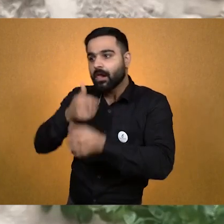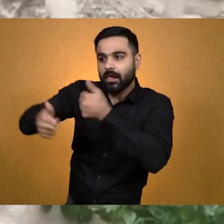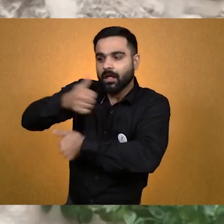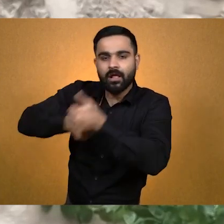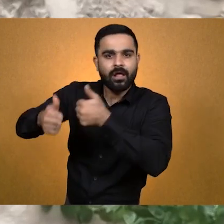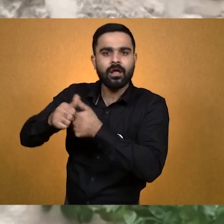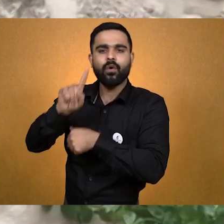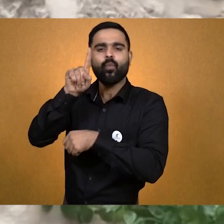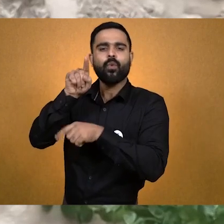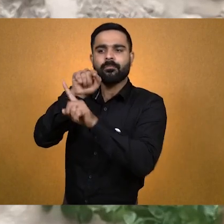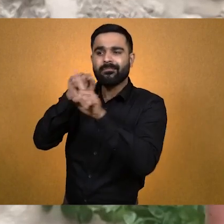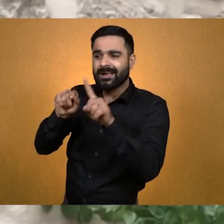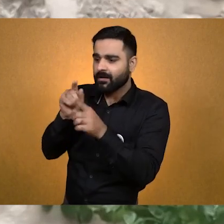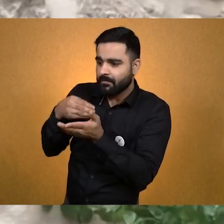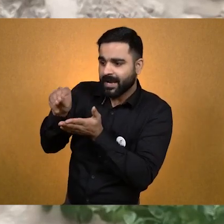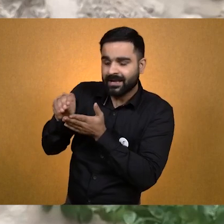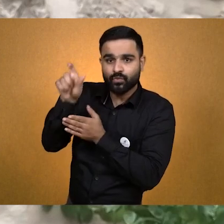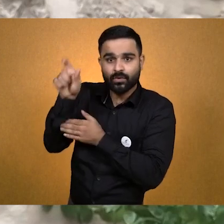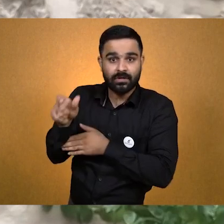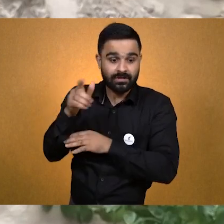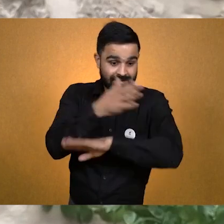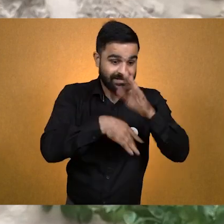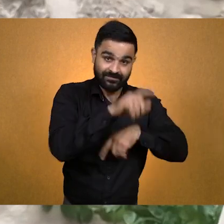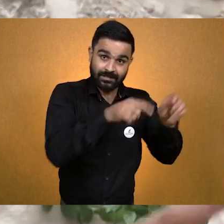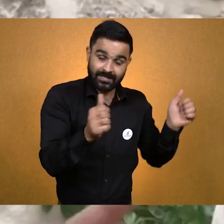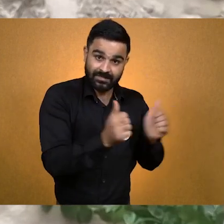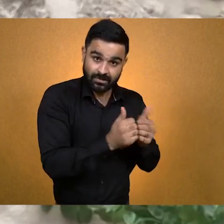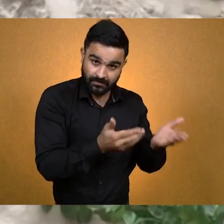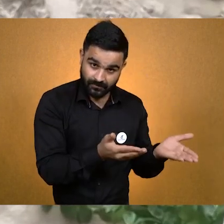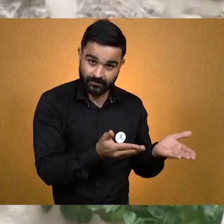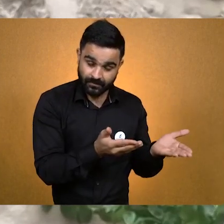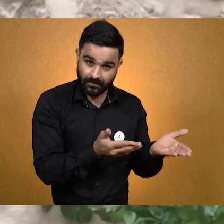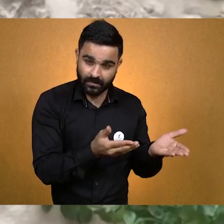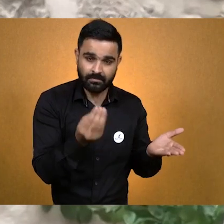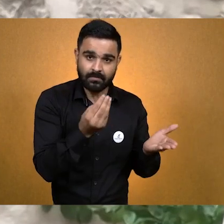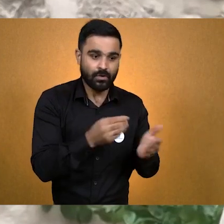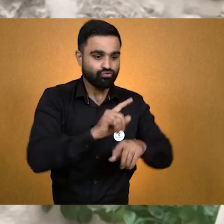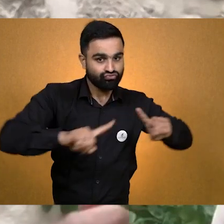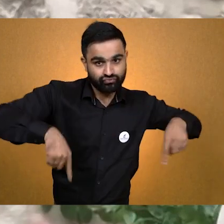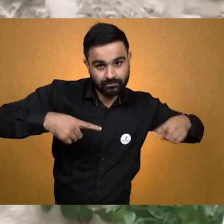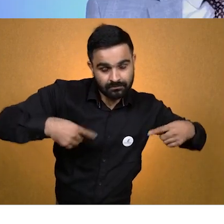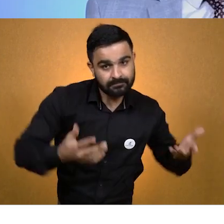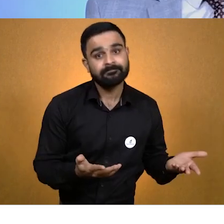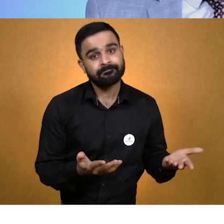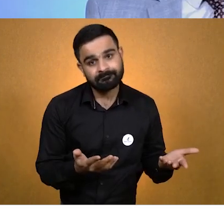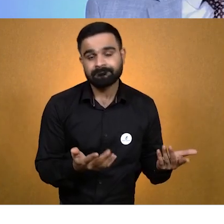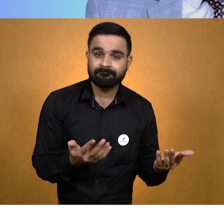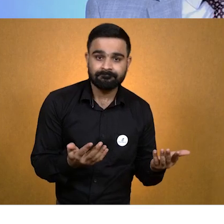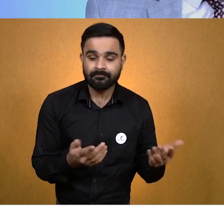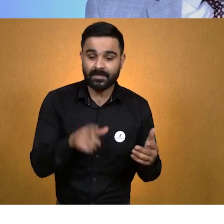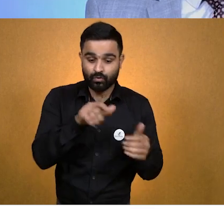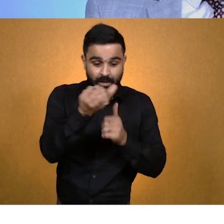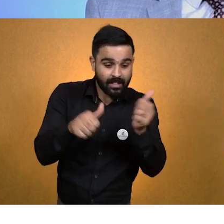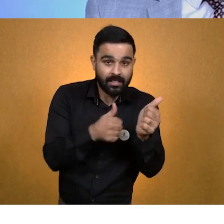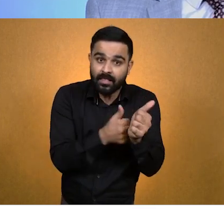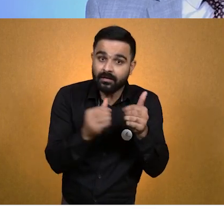it's probably one person's cost. But a person with disability will have, you know, sometimes if they're on a wheelchair, they have people who